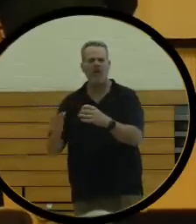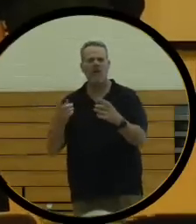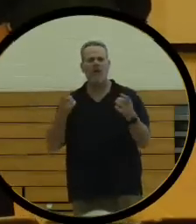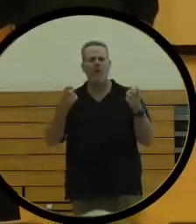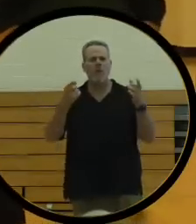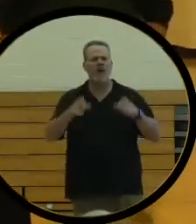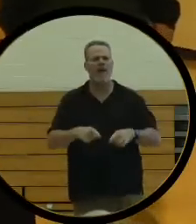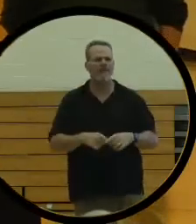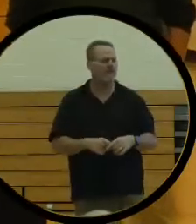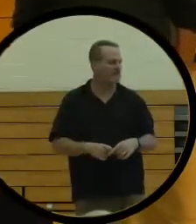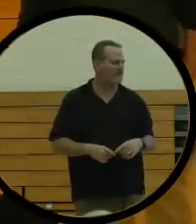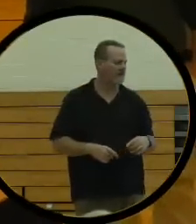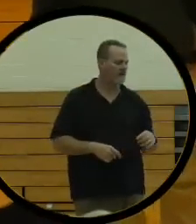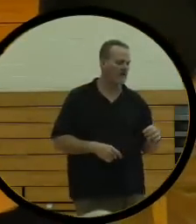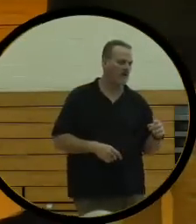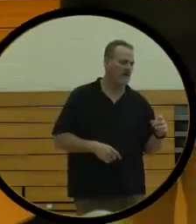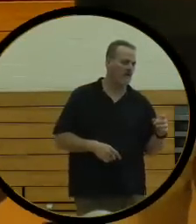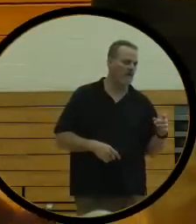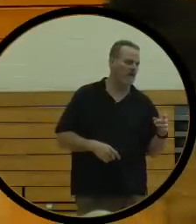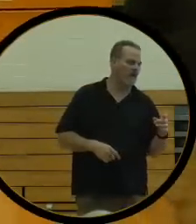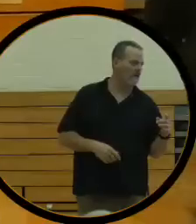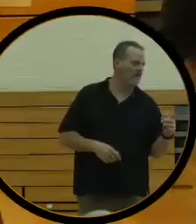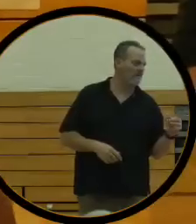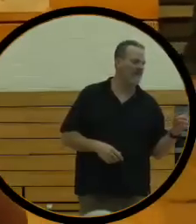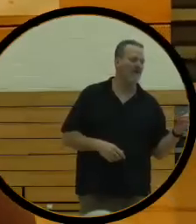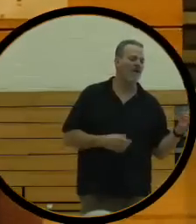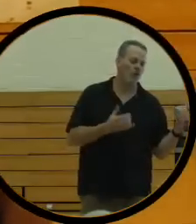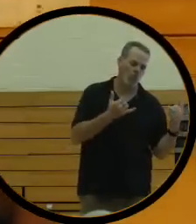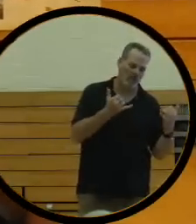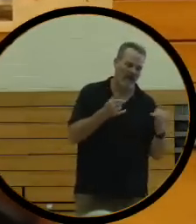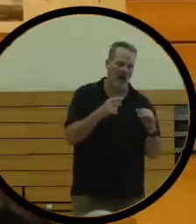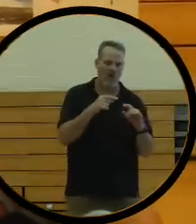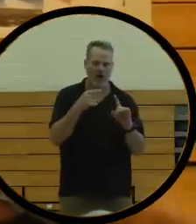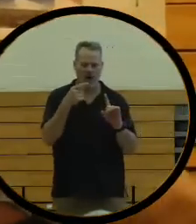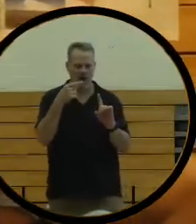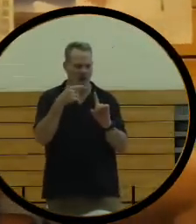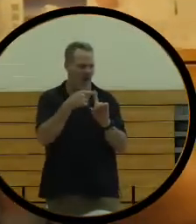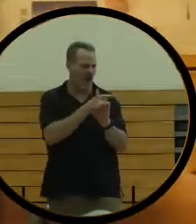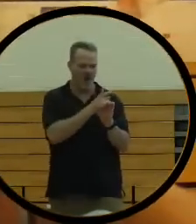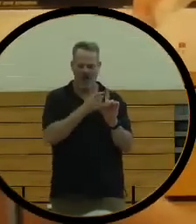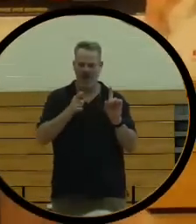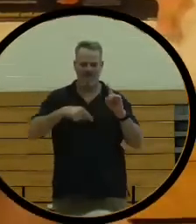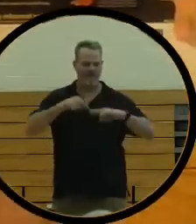happens? Okay, so now we're going down into